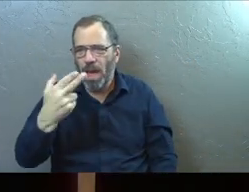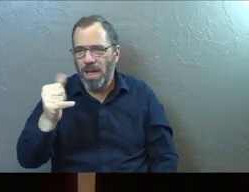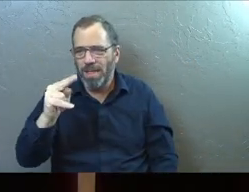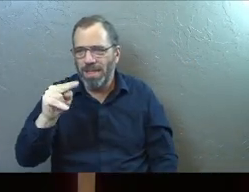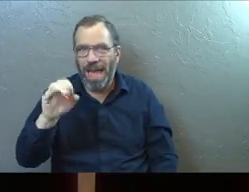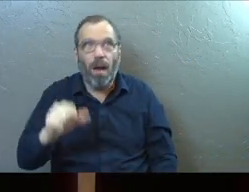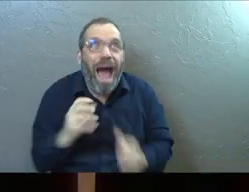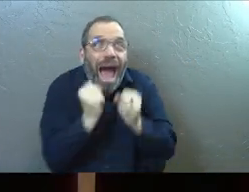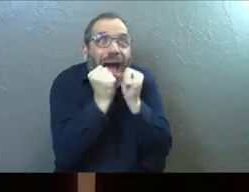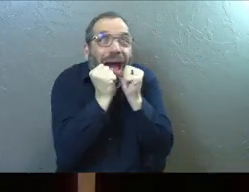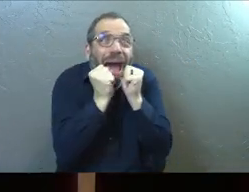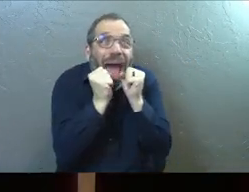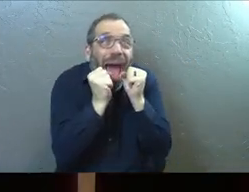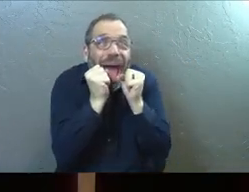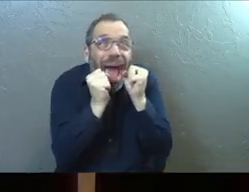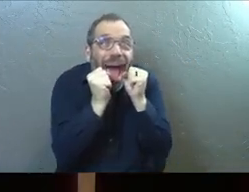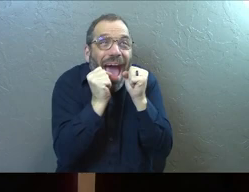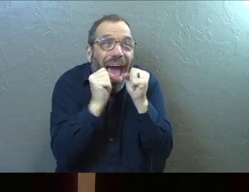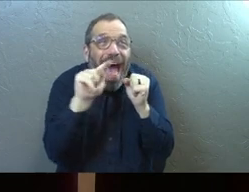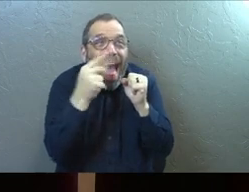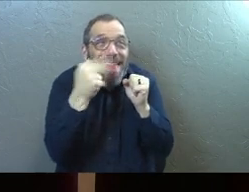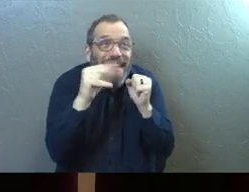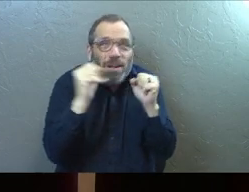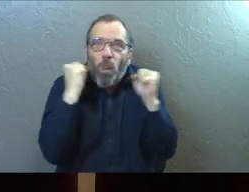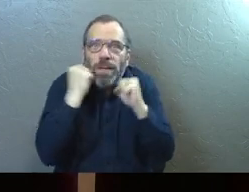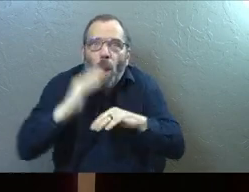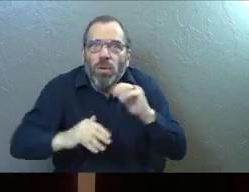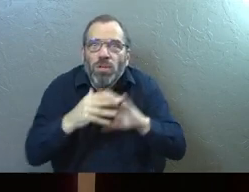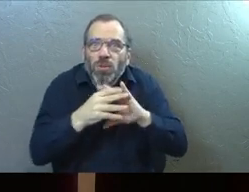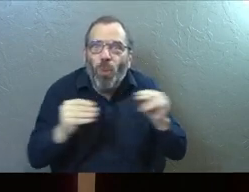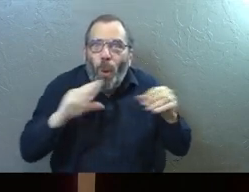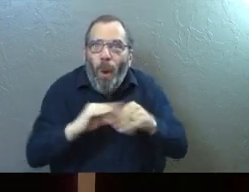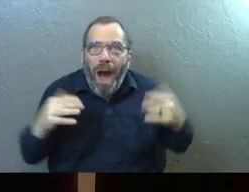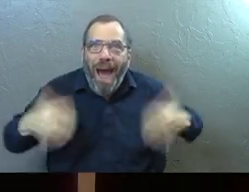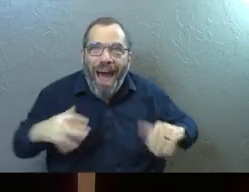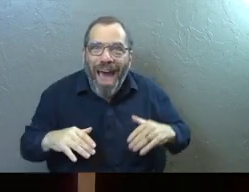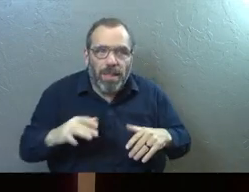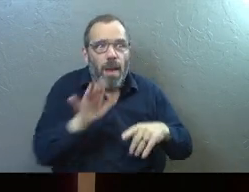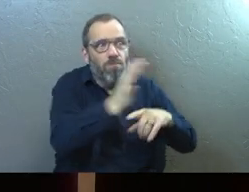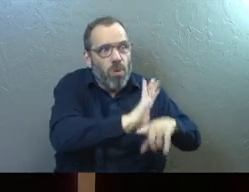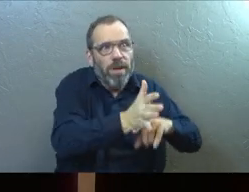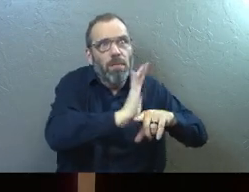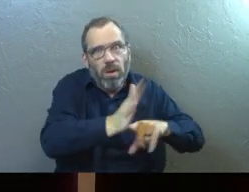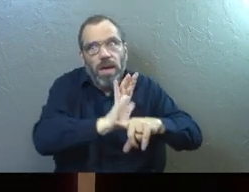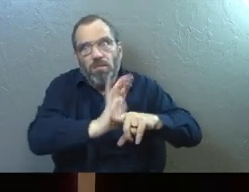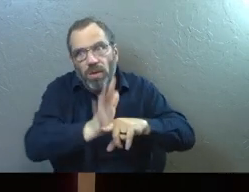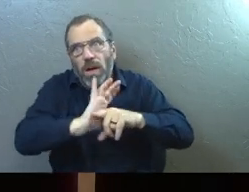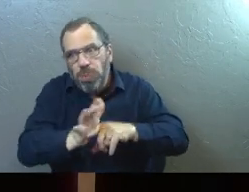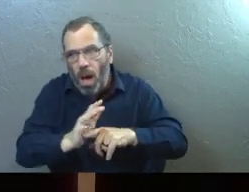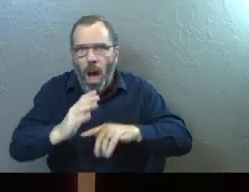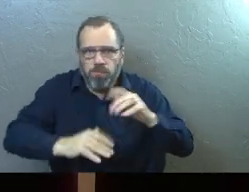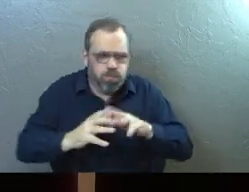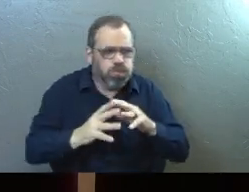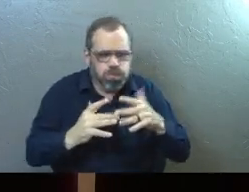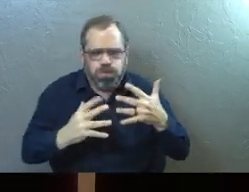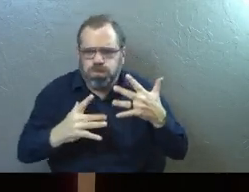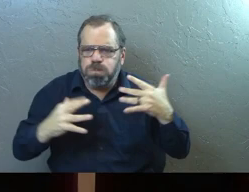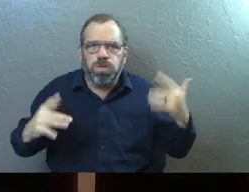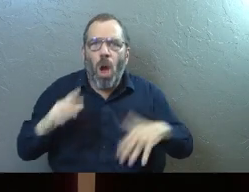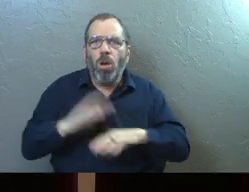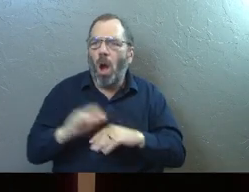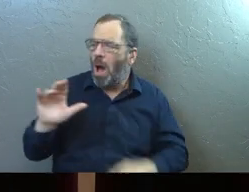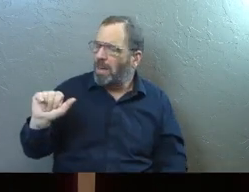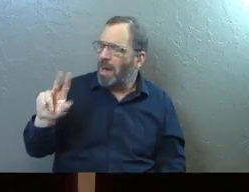like, because we know what that means, right? We're building all of this stuff. And so then movie after movie after movie builds to this movie